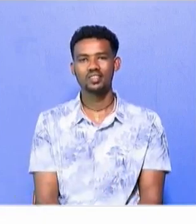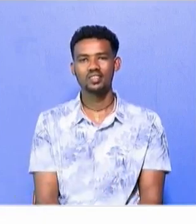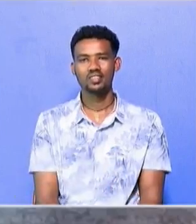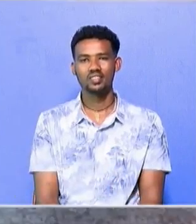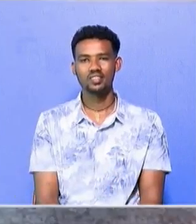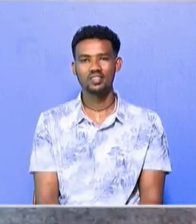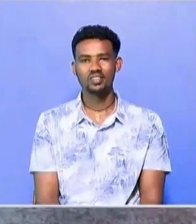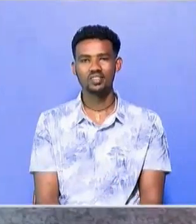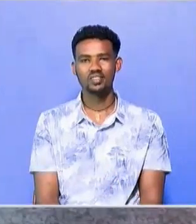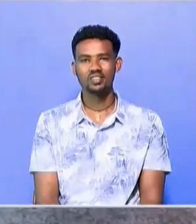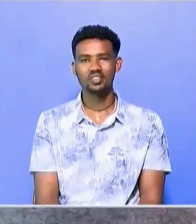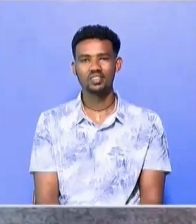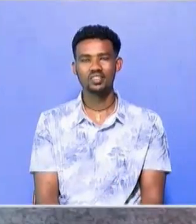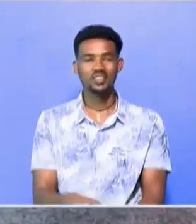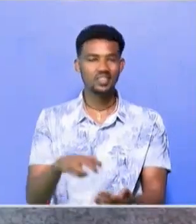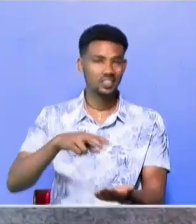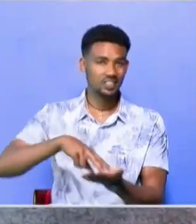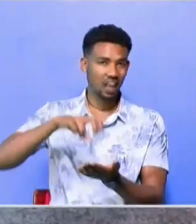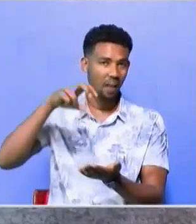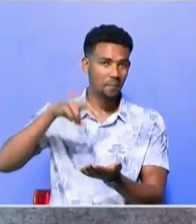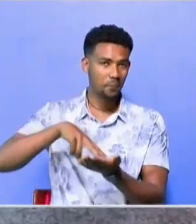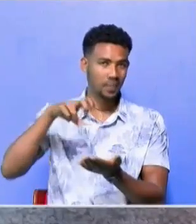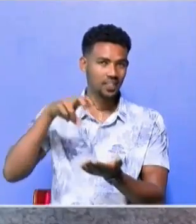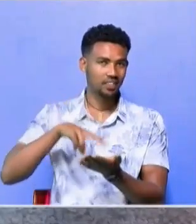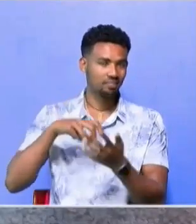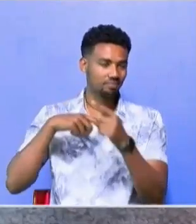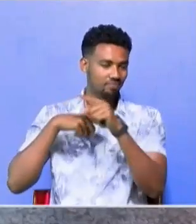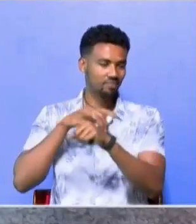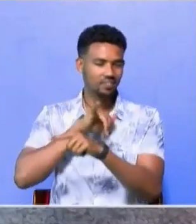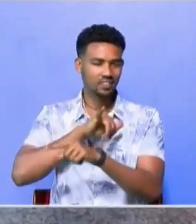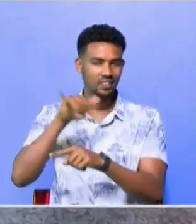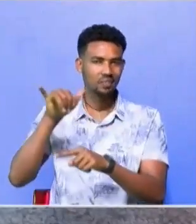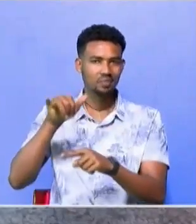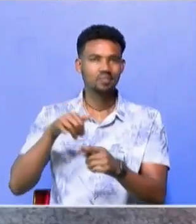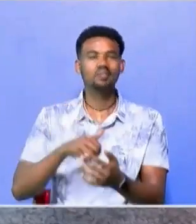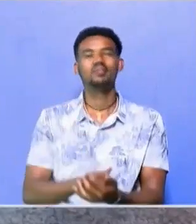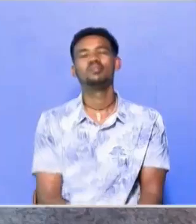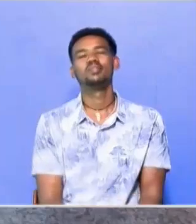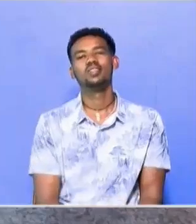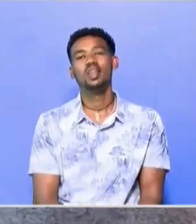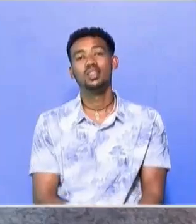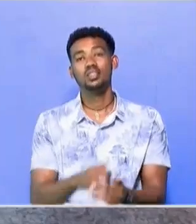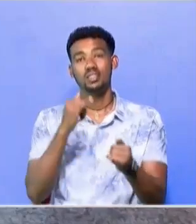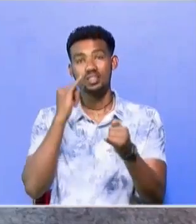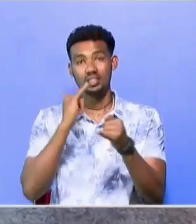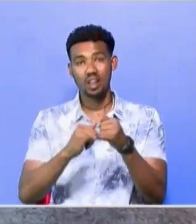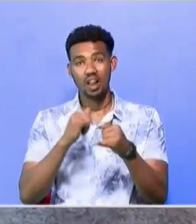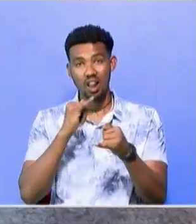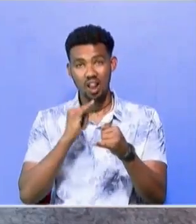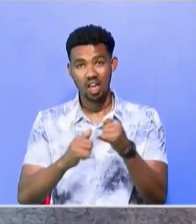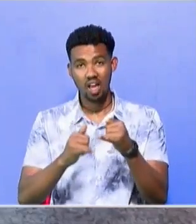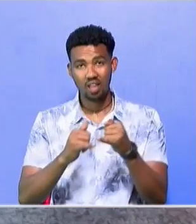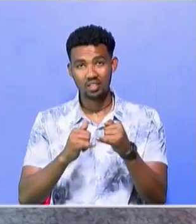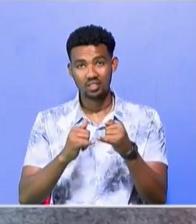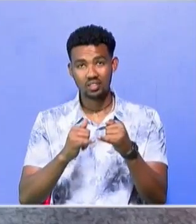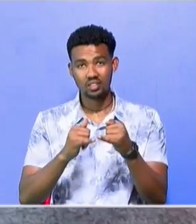Bravo, students. This is jumping. The last but not the